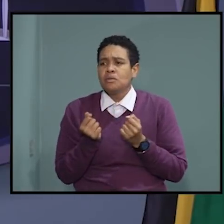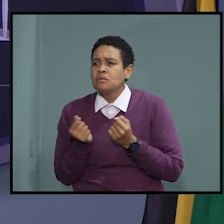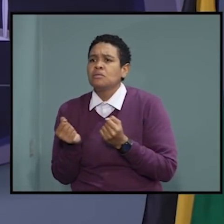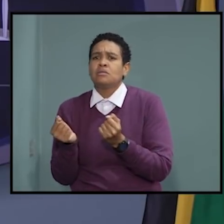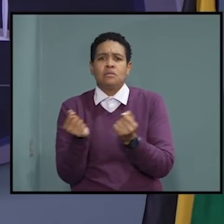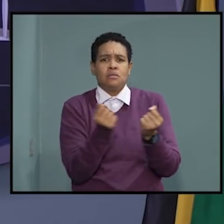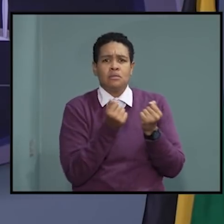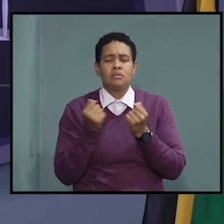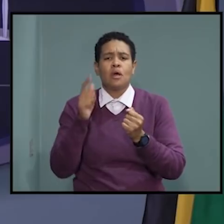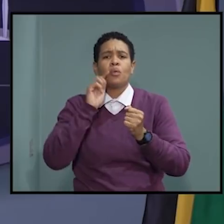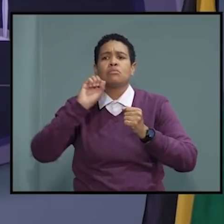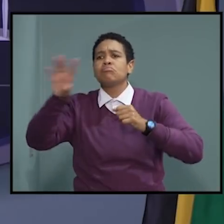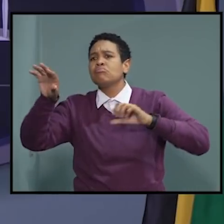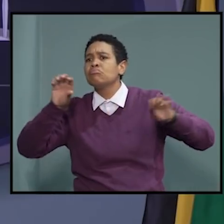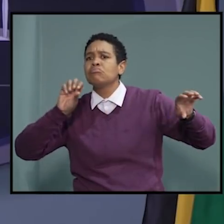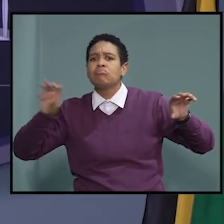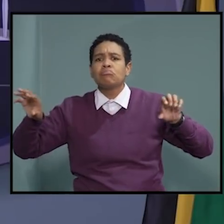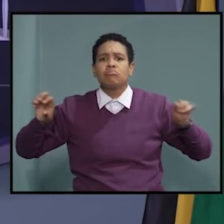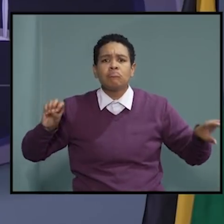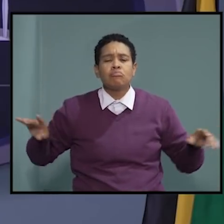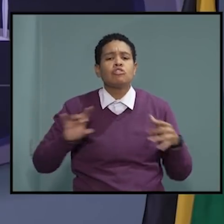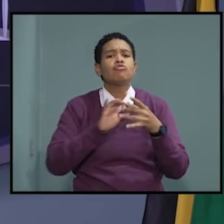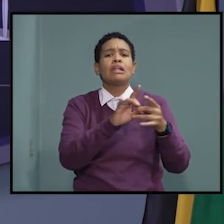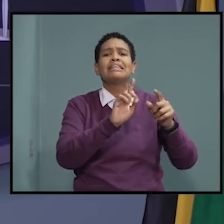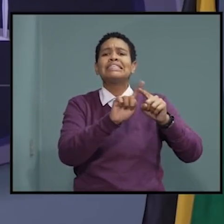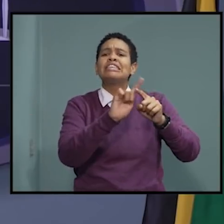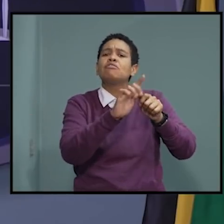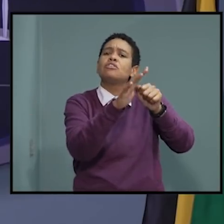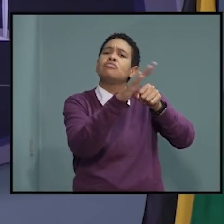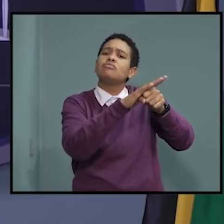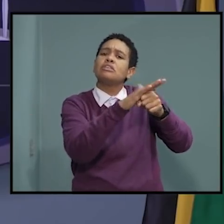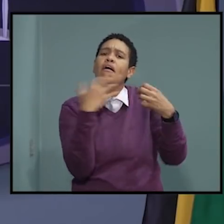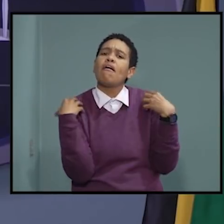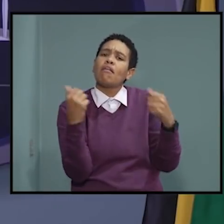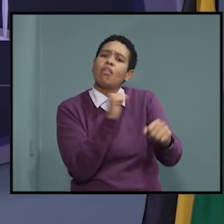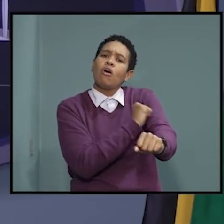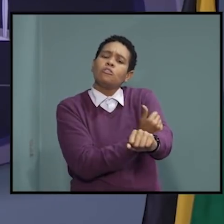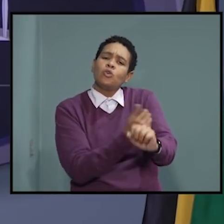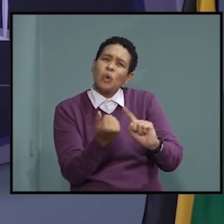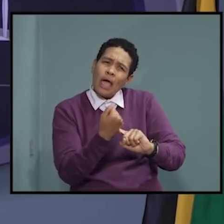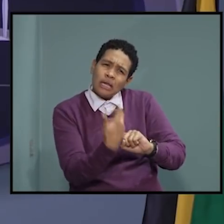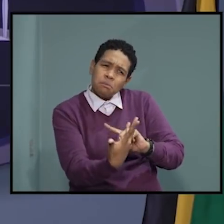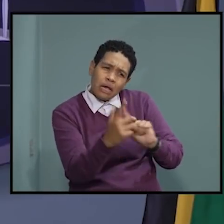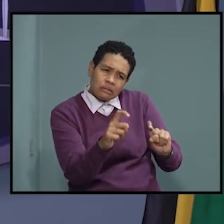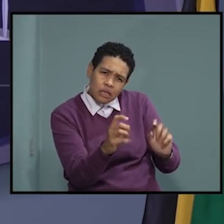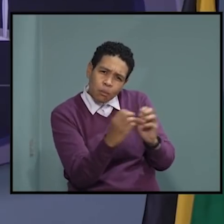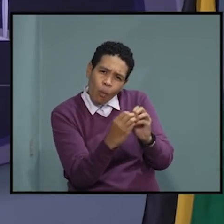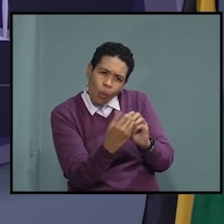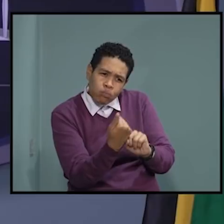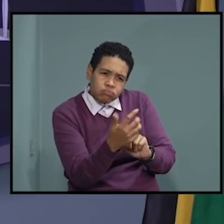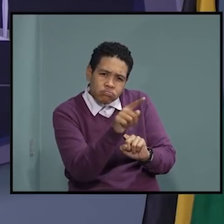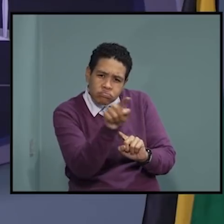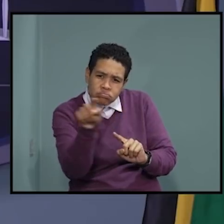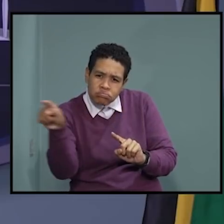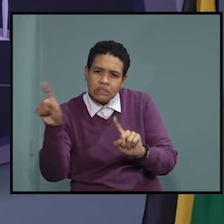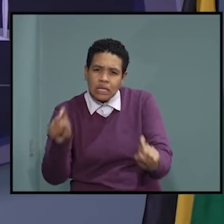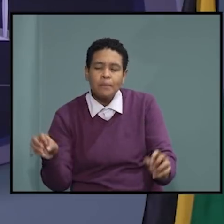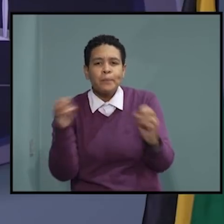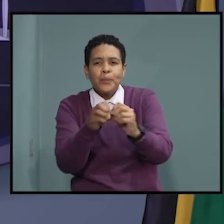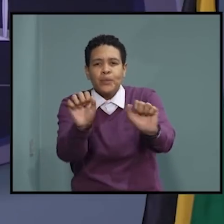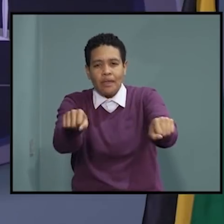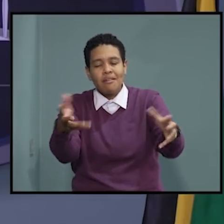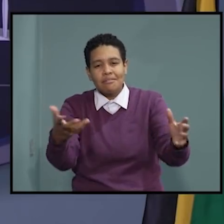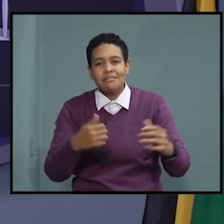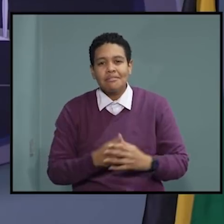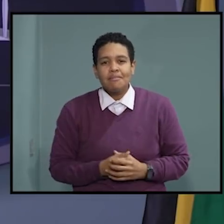going to be deployed in the respective regional authorities to expand the collection of samples for testing. The actions